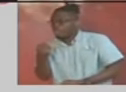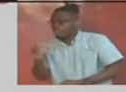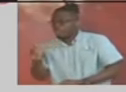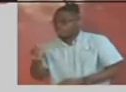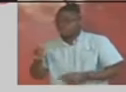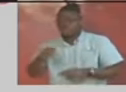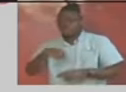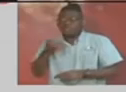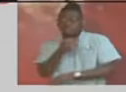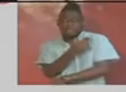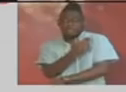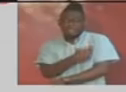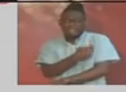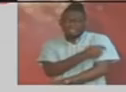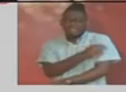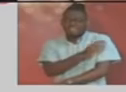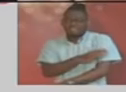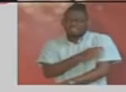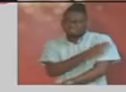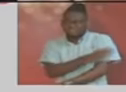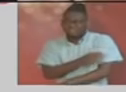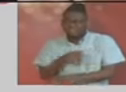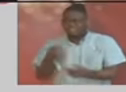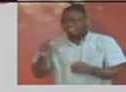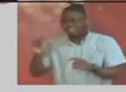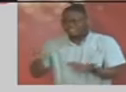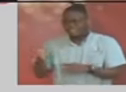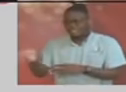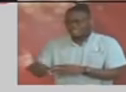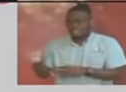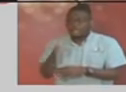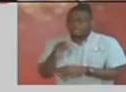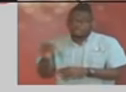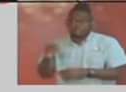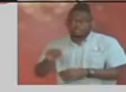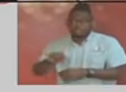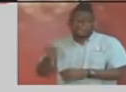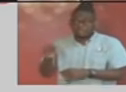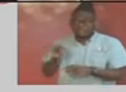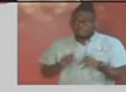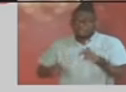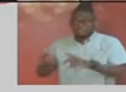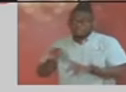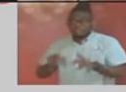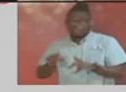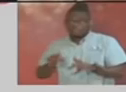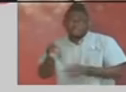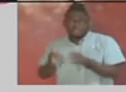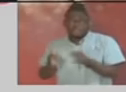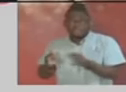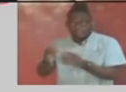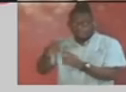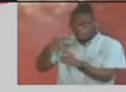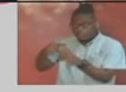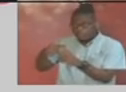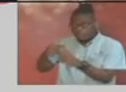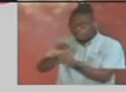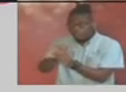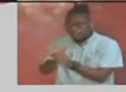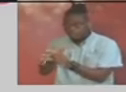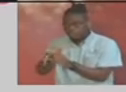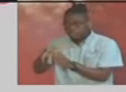to the CMOHs to test primary contacts of known cases, although they had no symptoms as well. So those two large groups would have formed